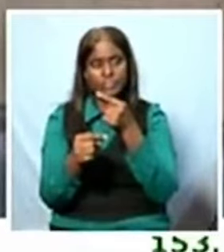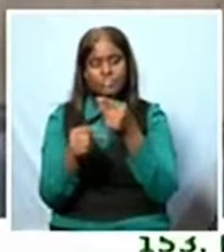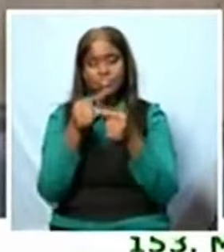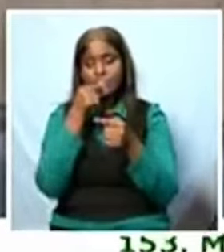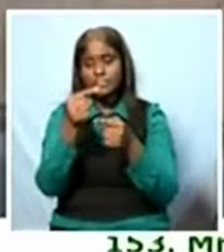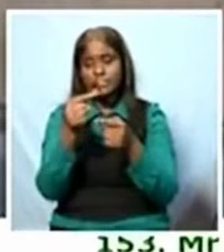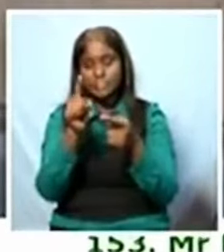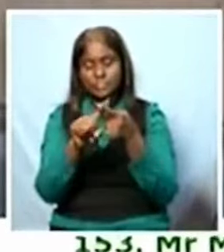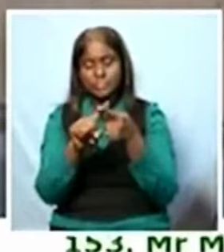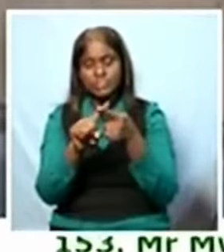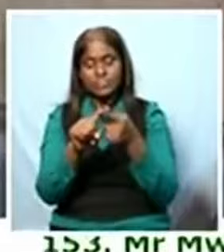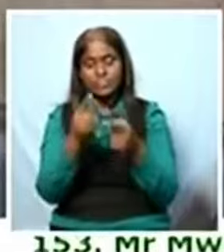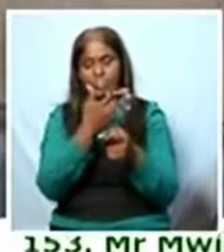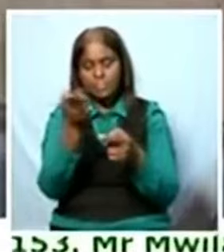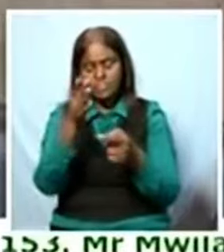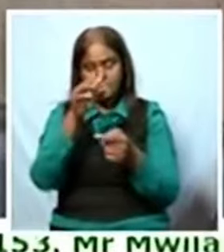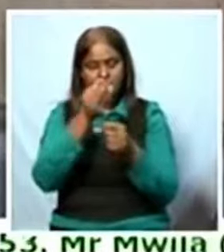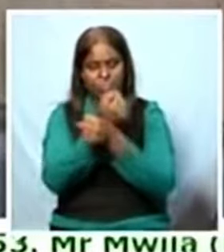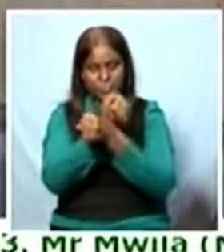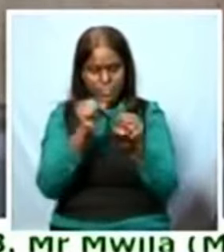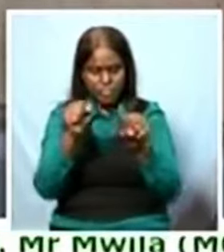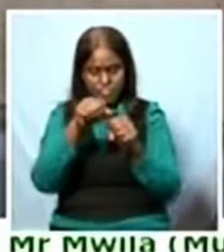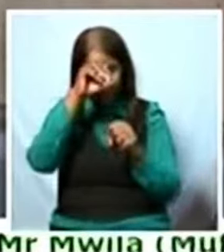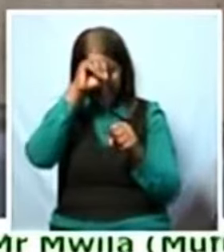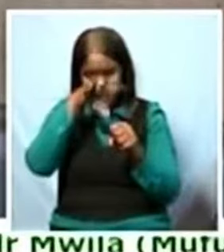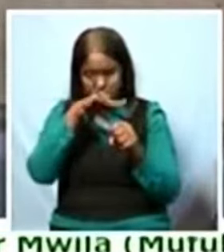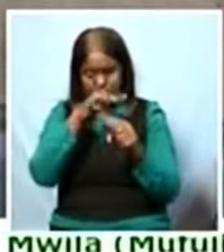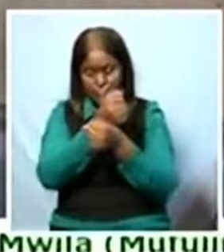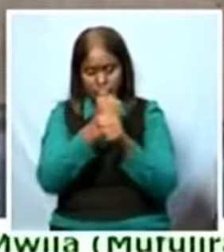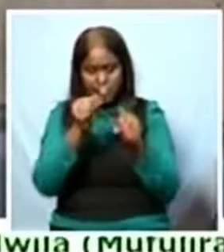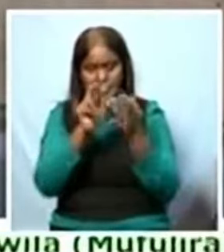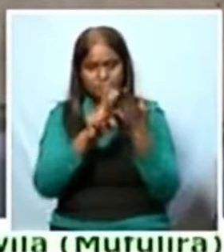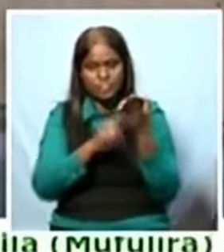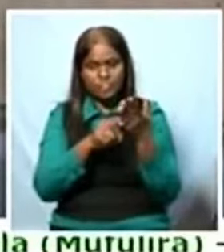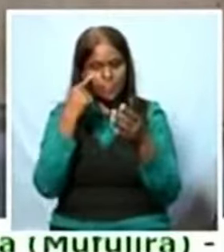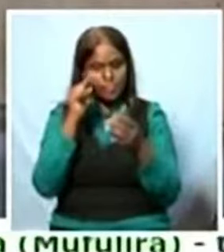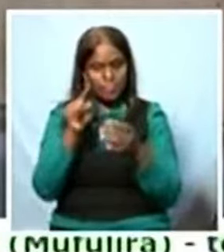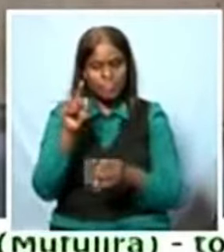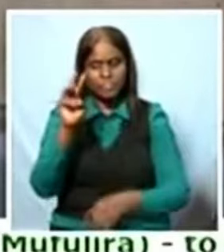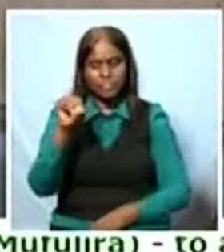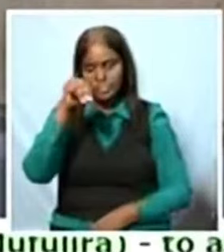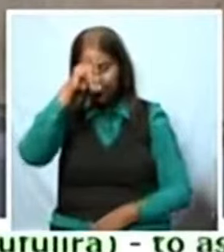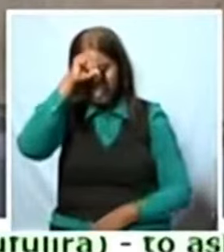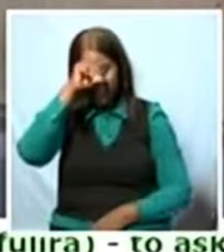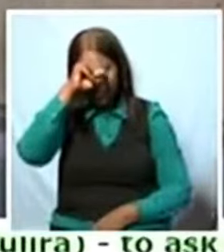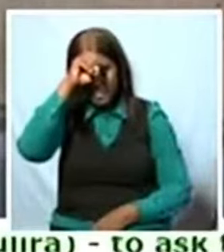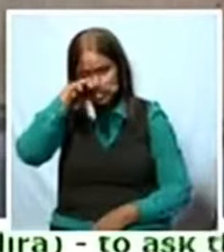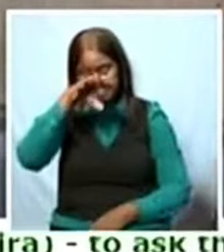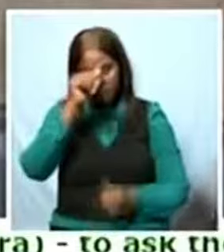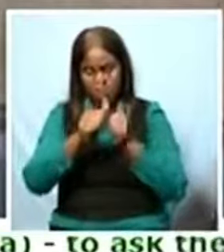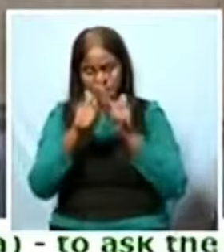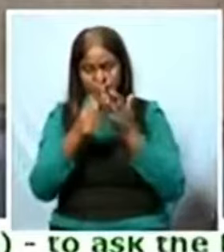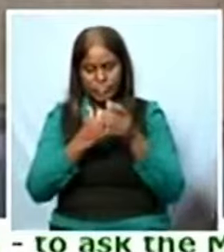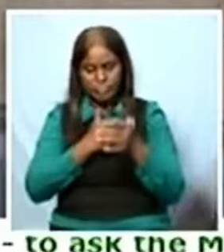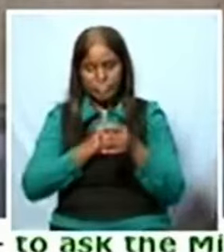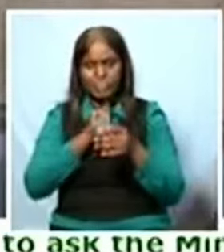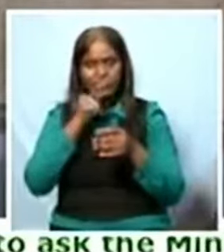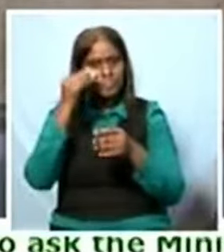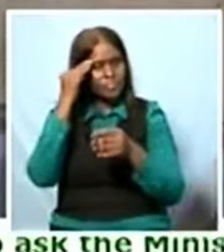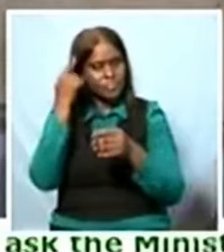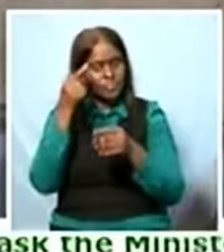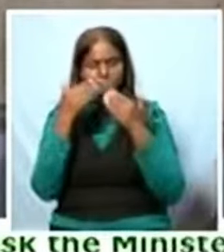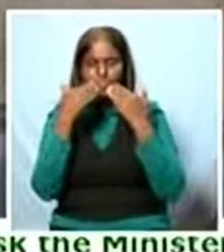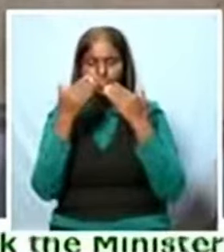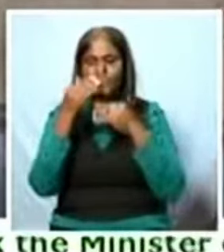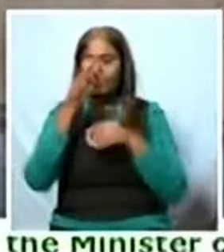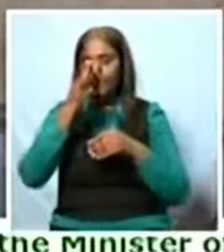say to the mine safety record of this Mopan mine, which has been very well known for its safety? I thank